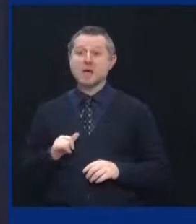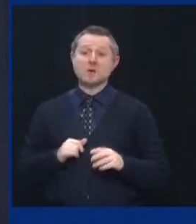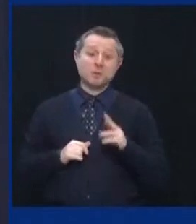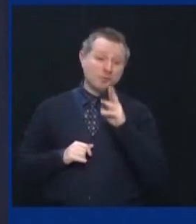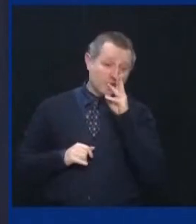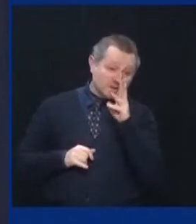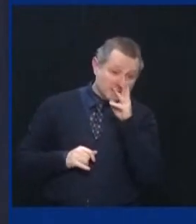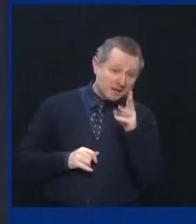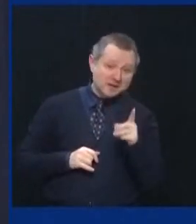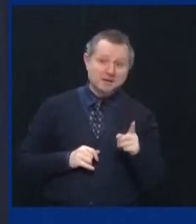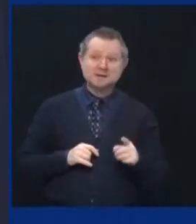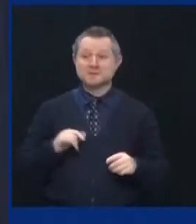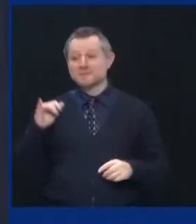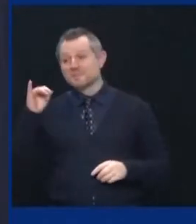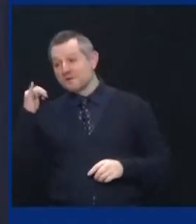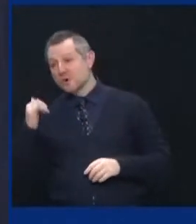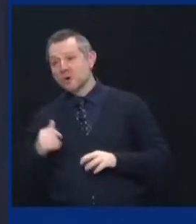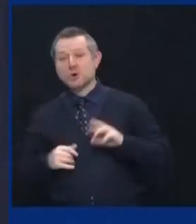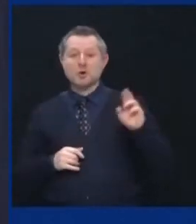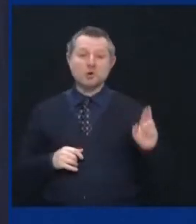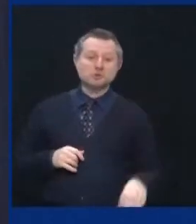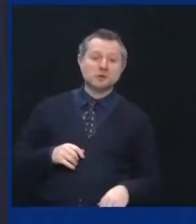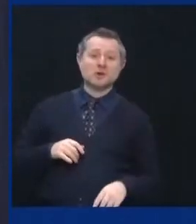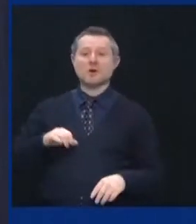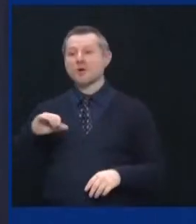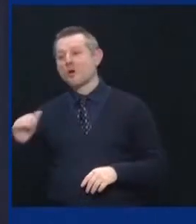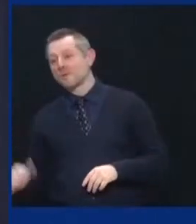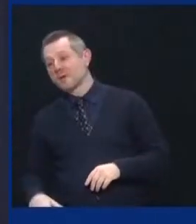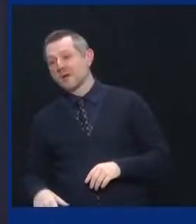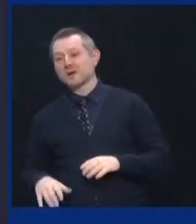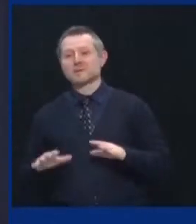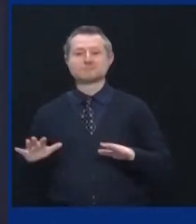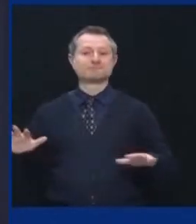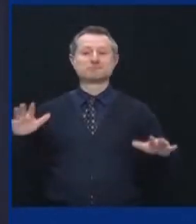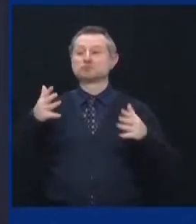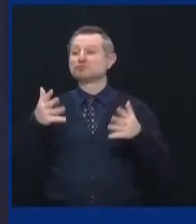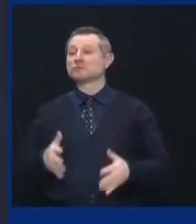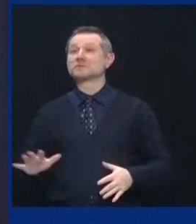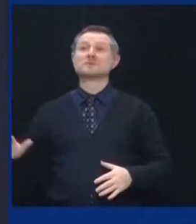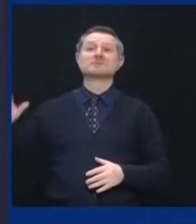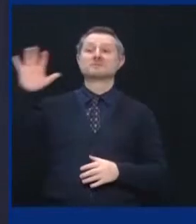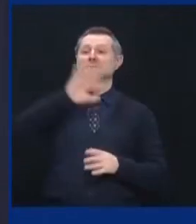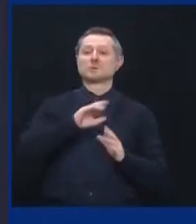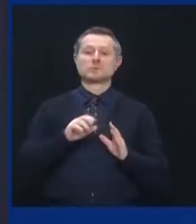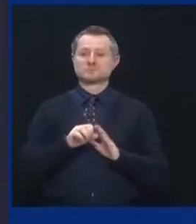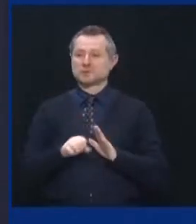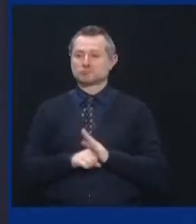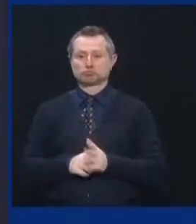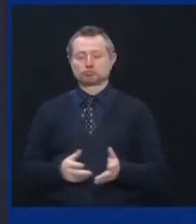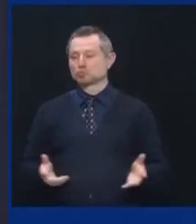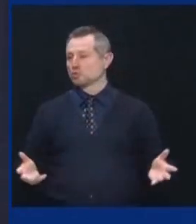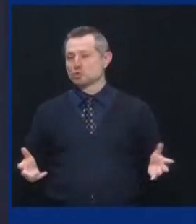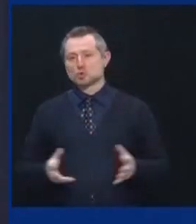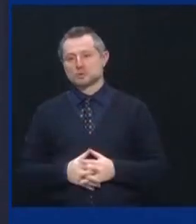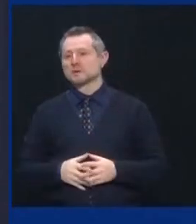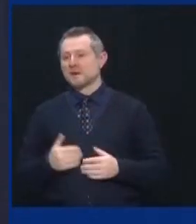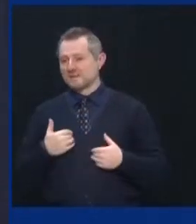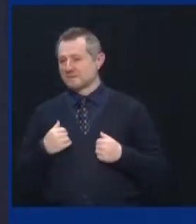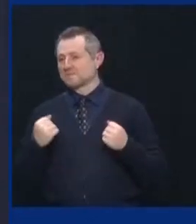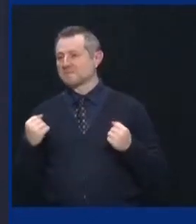Westchester, Buffalo, Rochester, Syracuse, Albany, North Country, the whole rest of the state, you have many